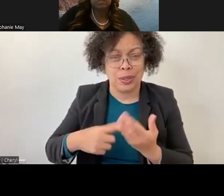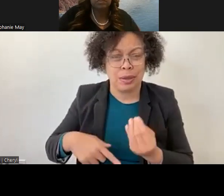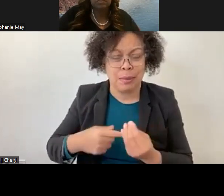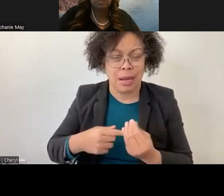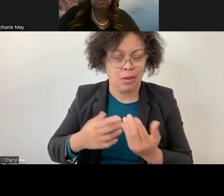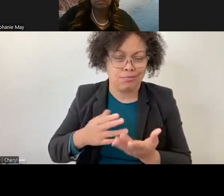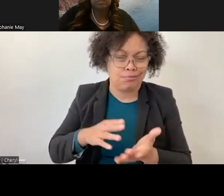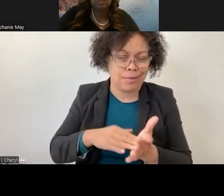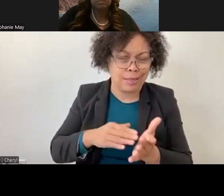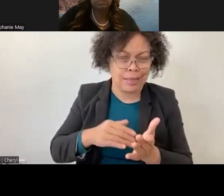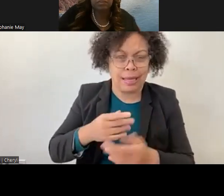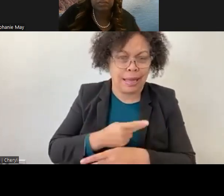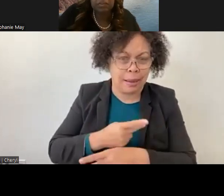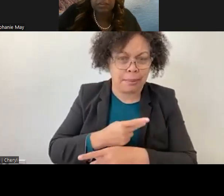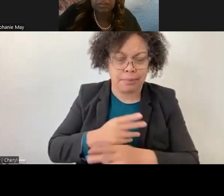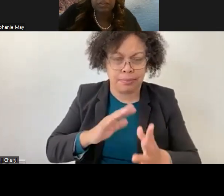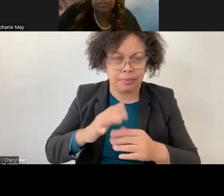like, sort of the